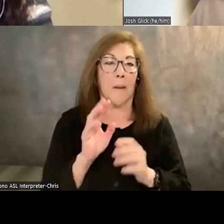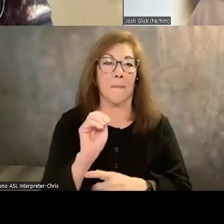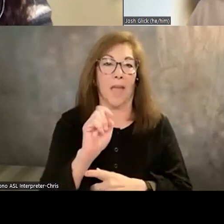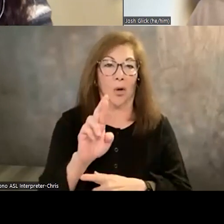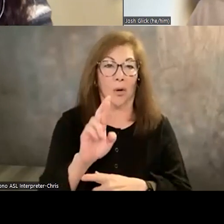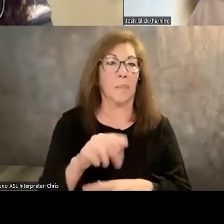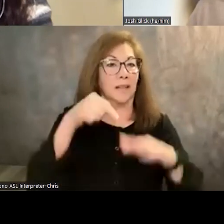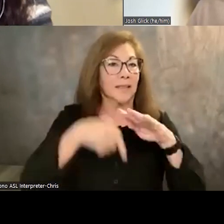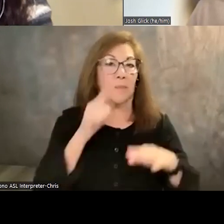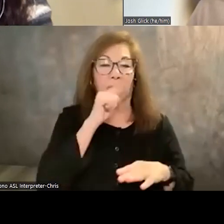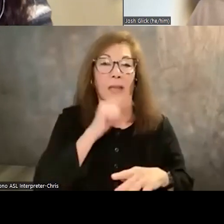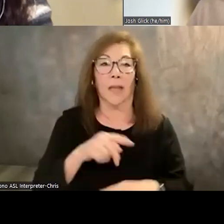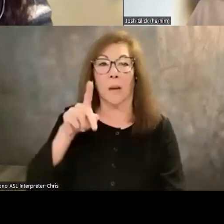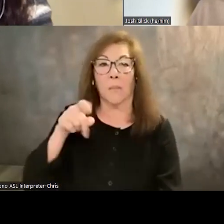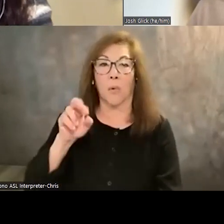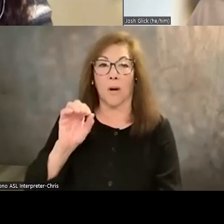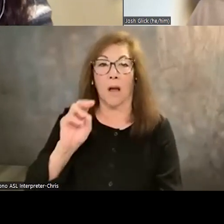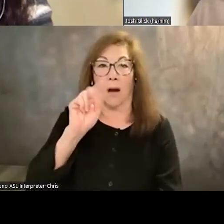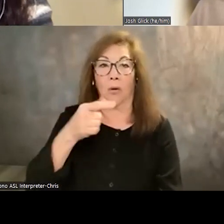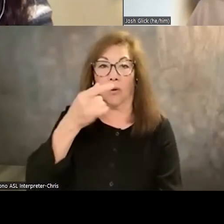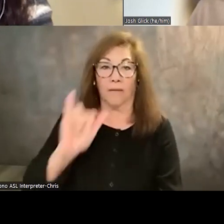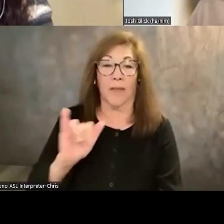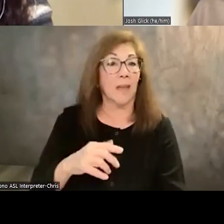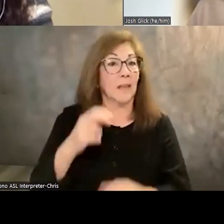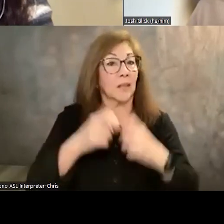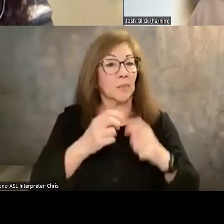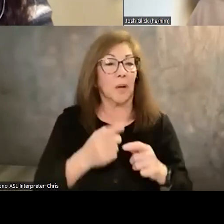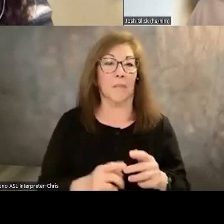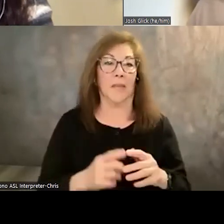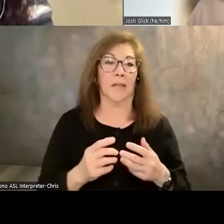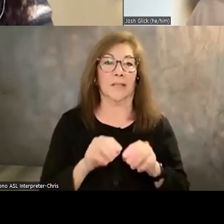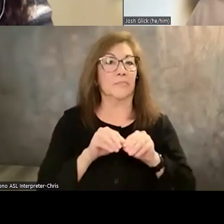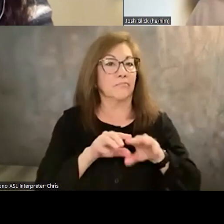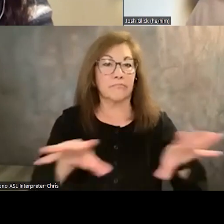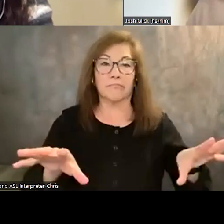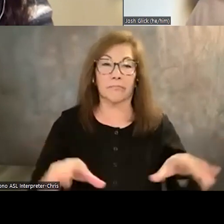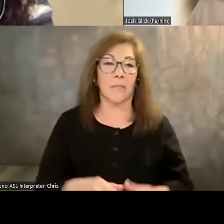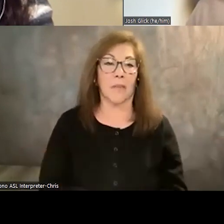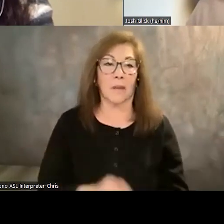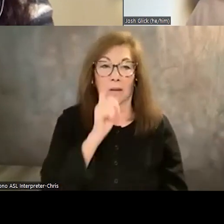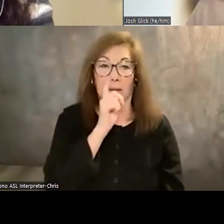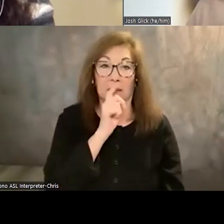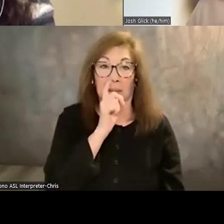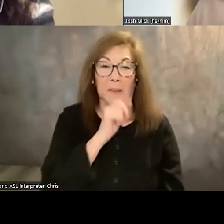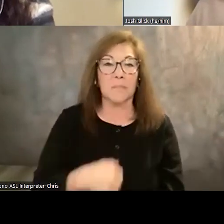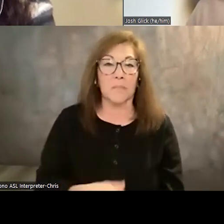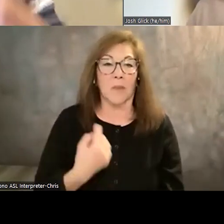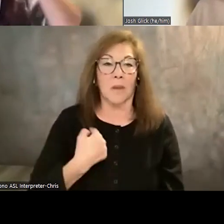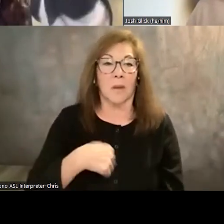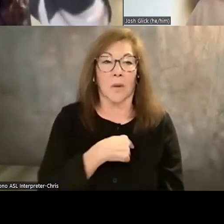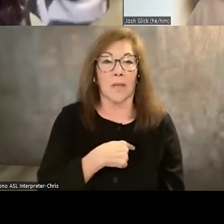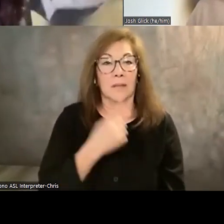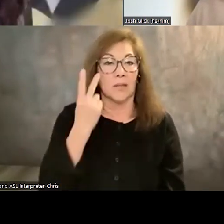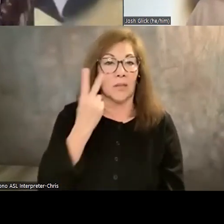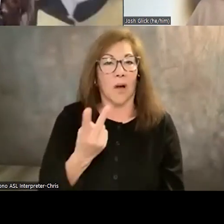deepfake pornography. This is a problem that is growing exponentially. And, you know, we saw the rise